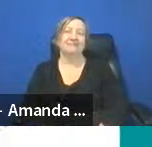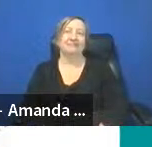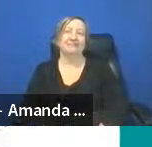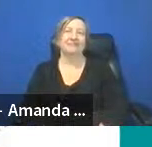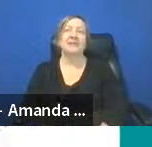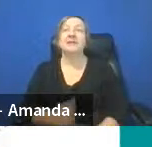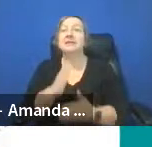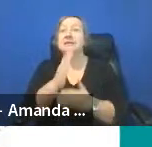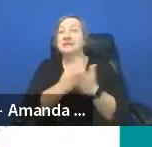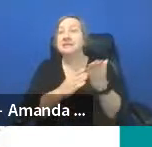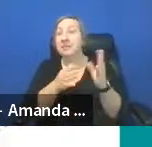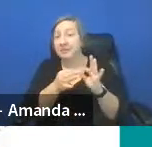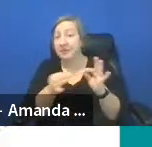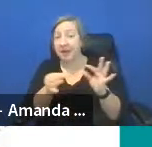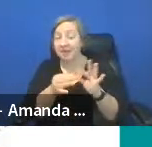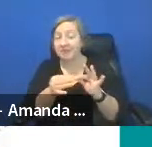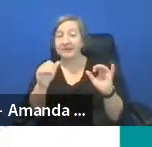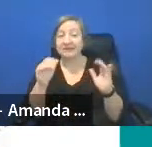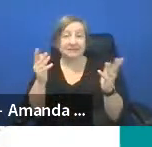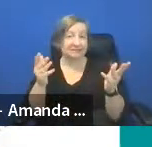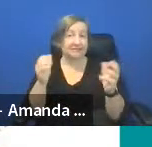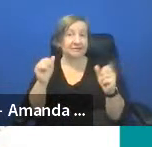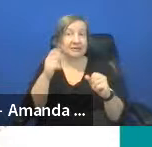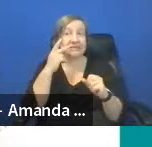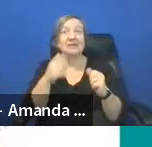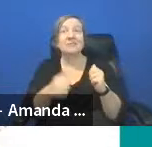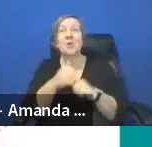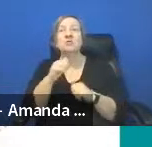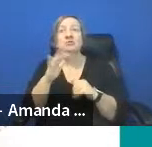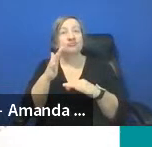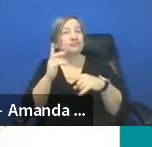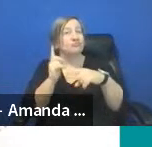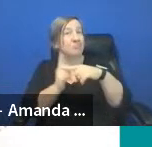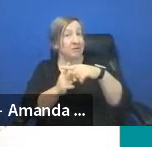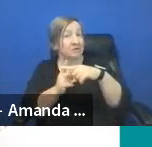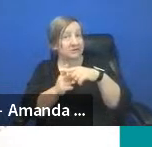Some of these comments, as you can see here, most of them are relatively positive.